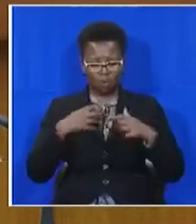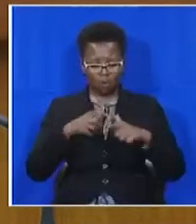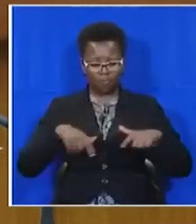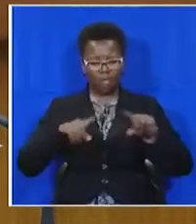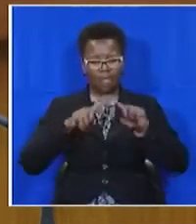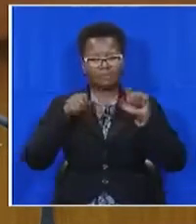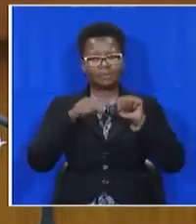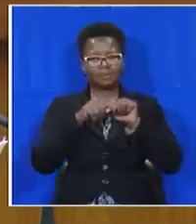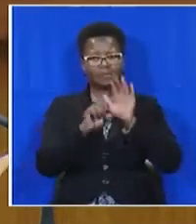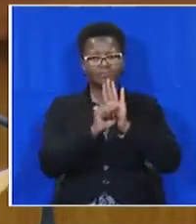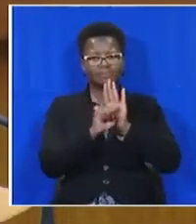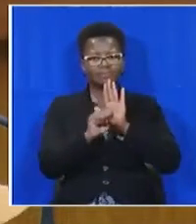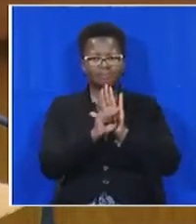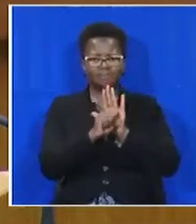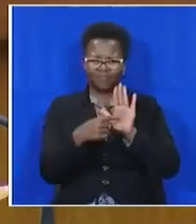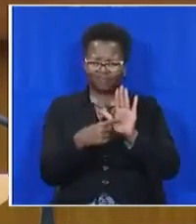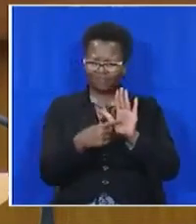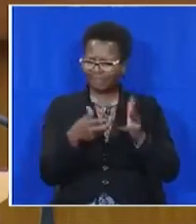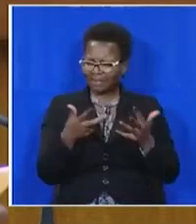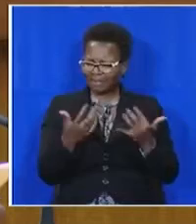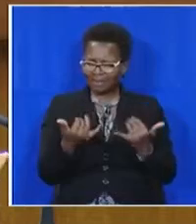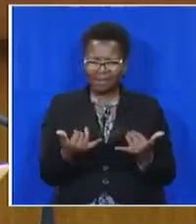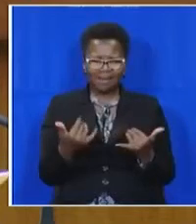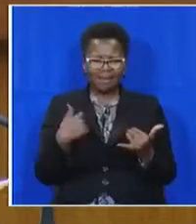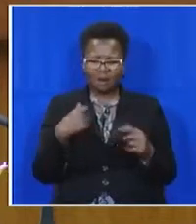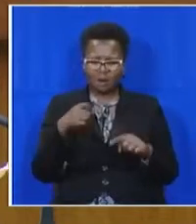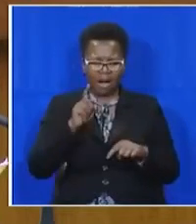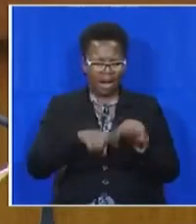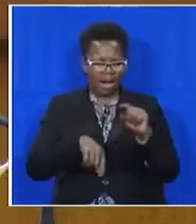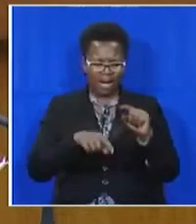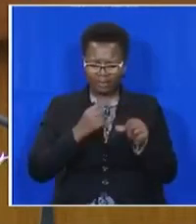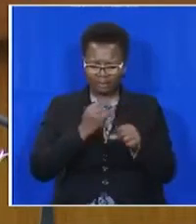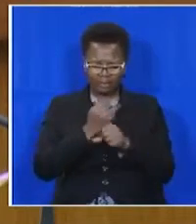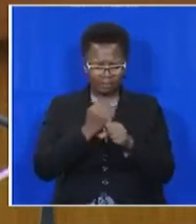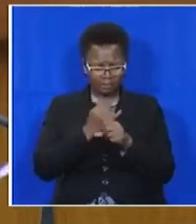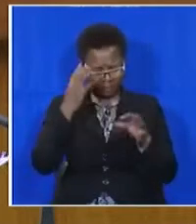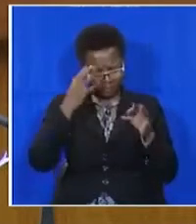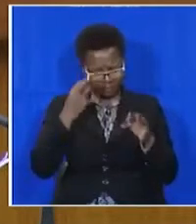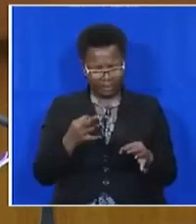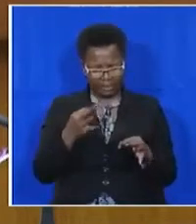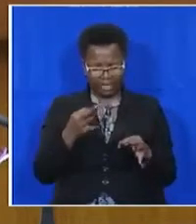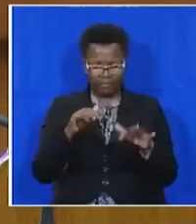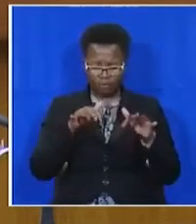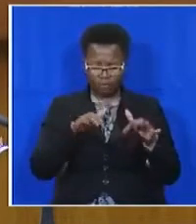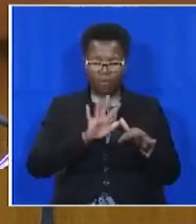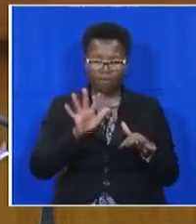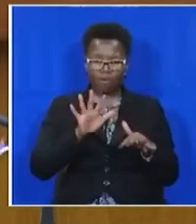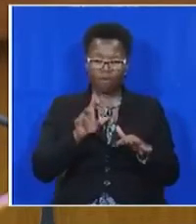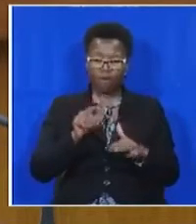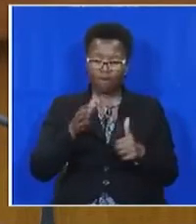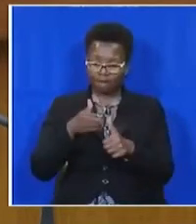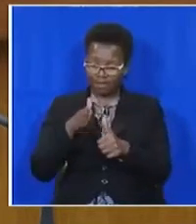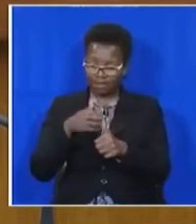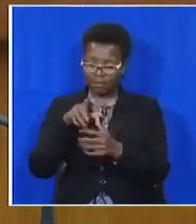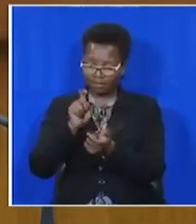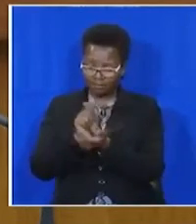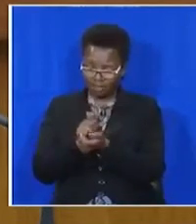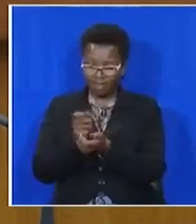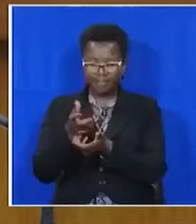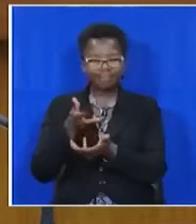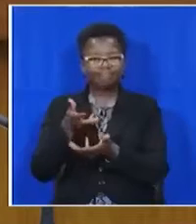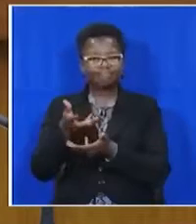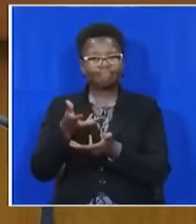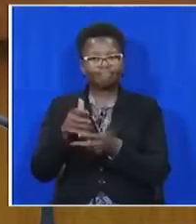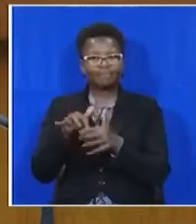land. We suggest that you don't just conclude for the people, you consult the people. In fact, in